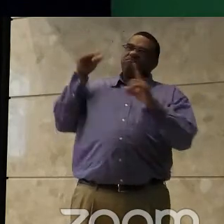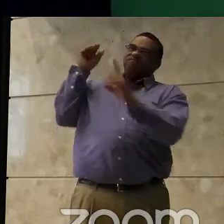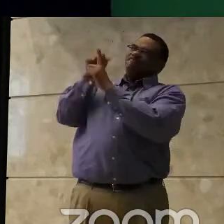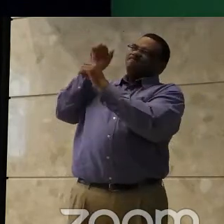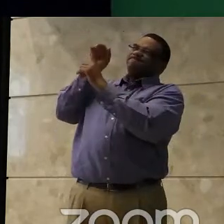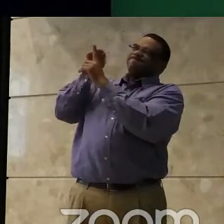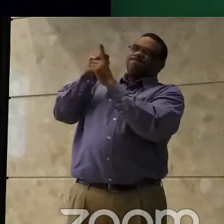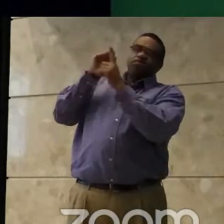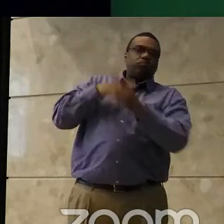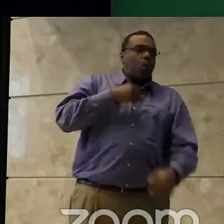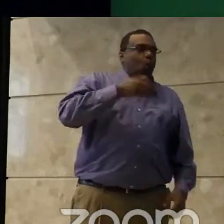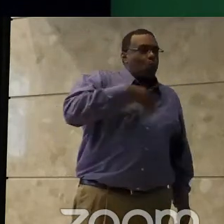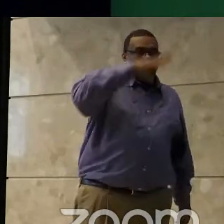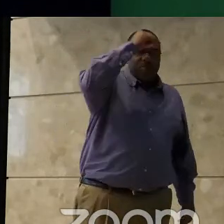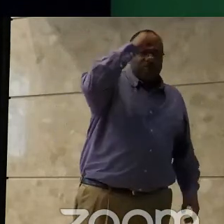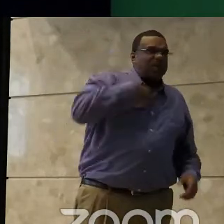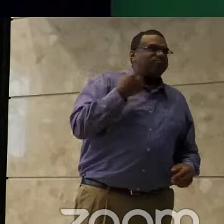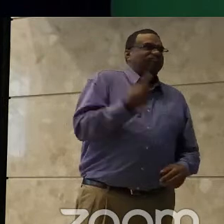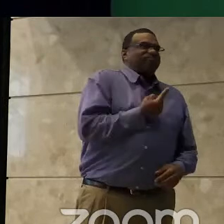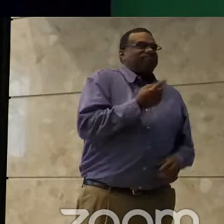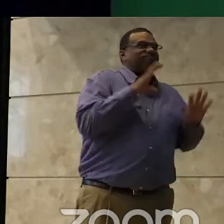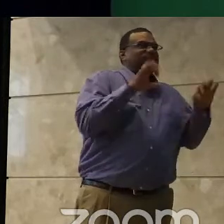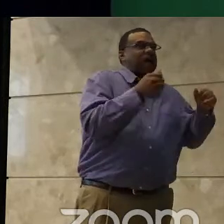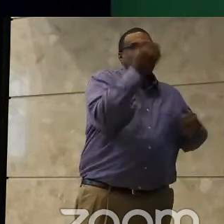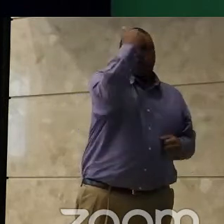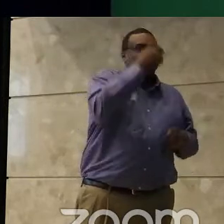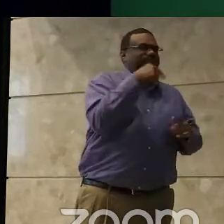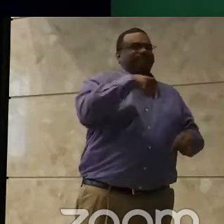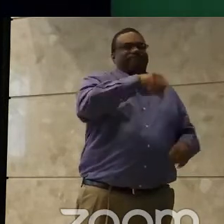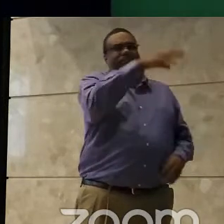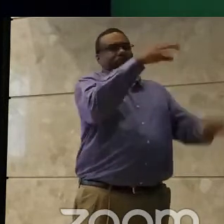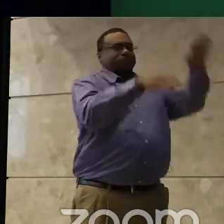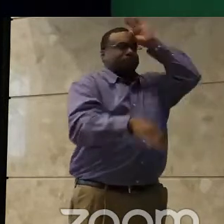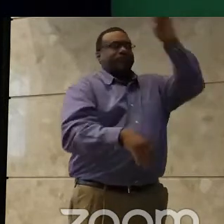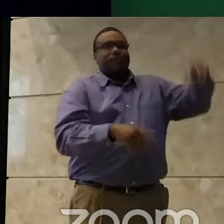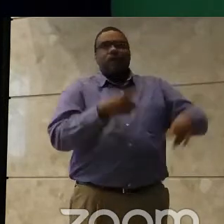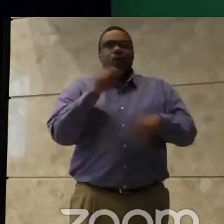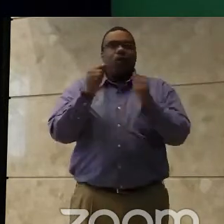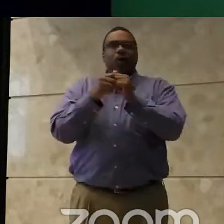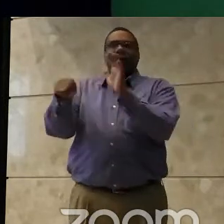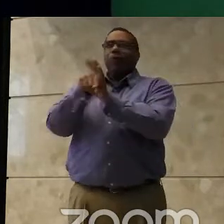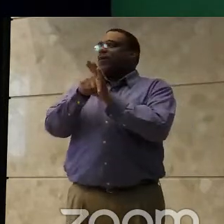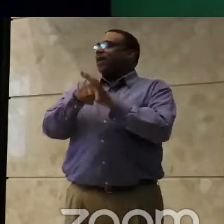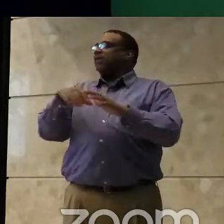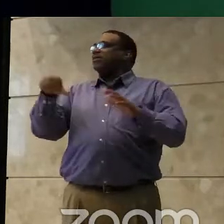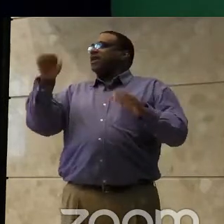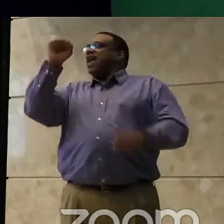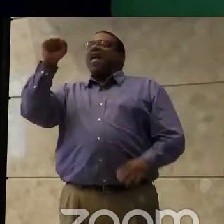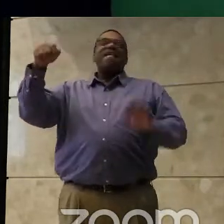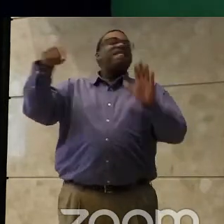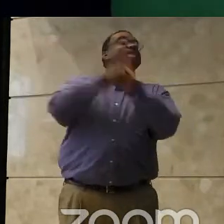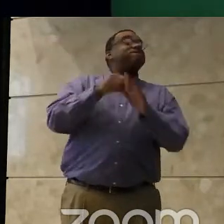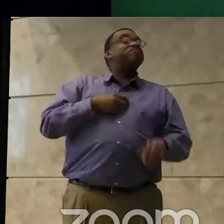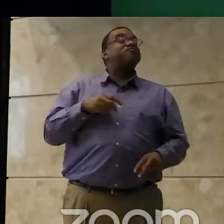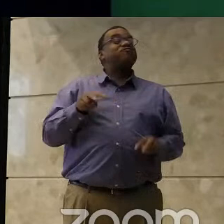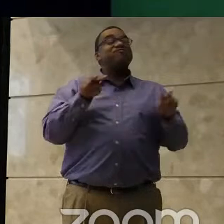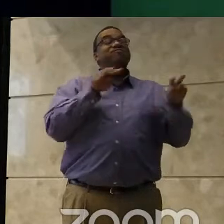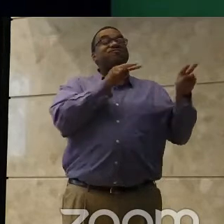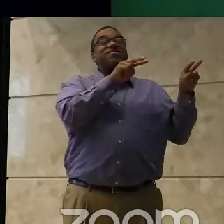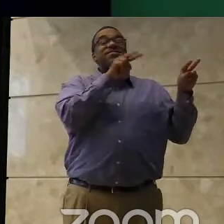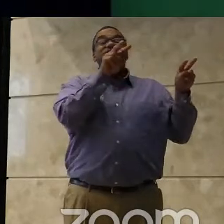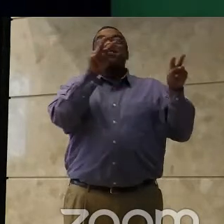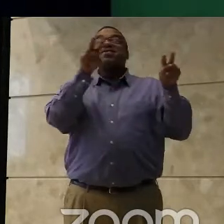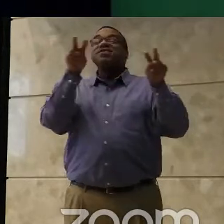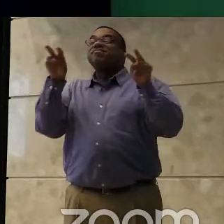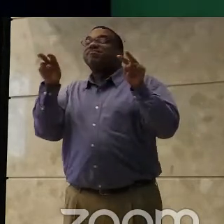little white boys were acting like they knew what was going on. They didn't know. I mean, when I got that A-, I looked around, I'm a nosy little Southern kid. I'm seeing these white boys with C's,